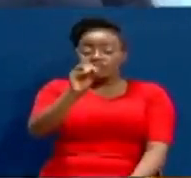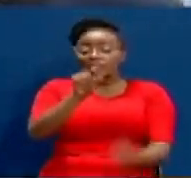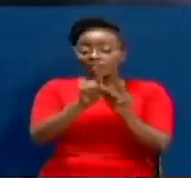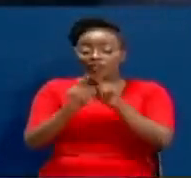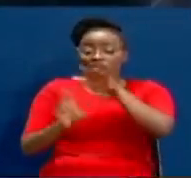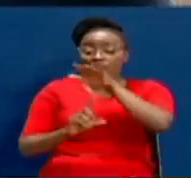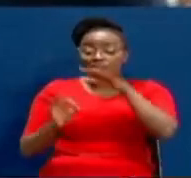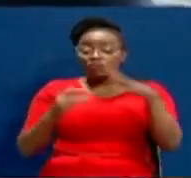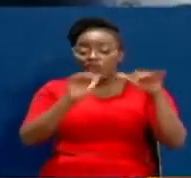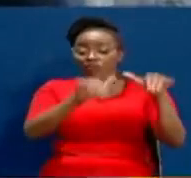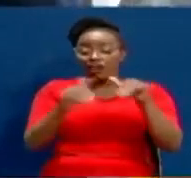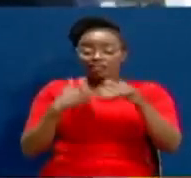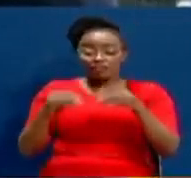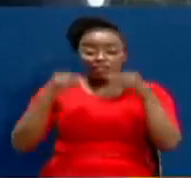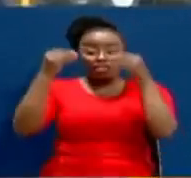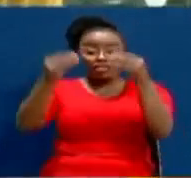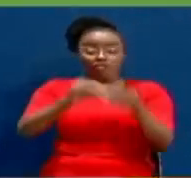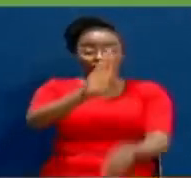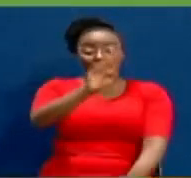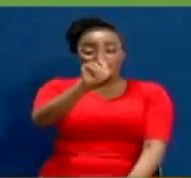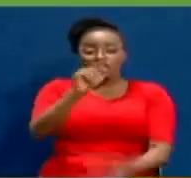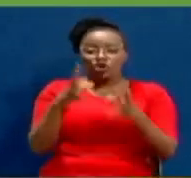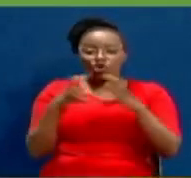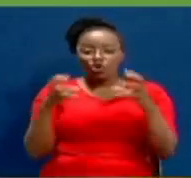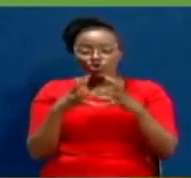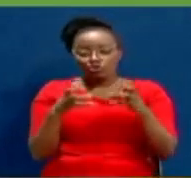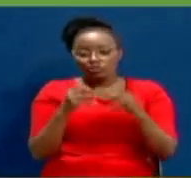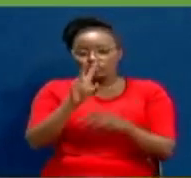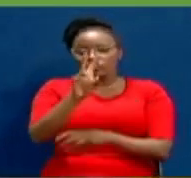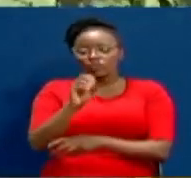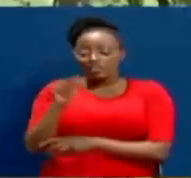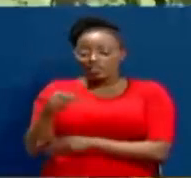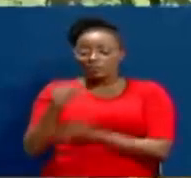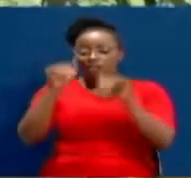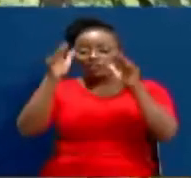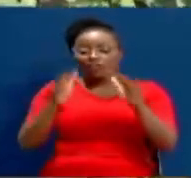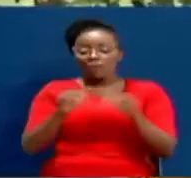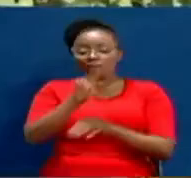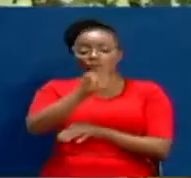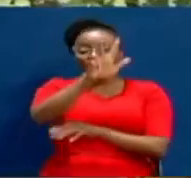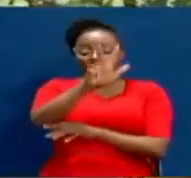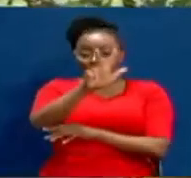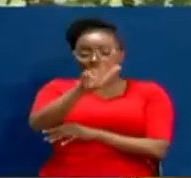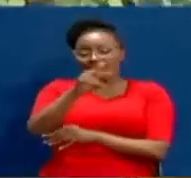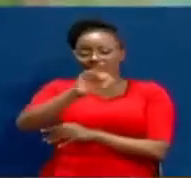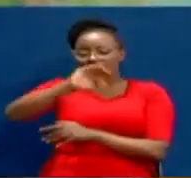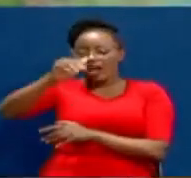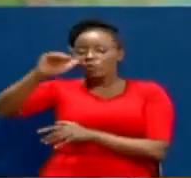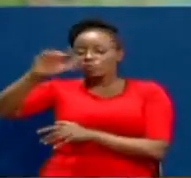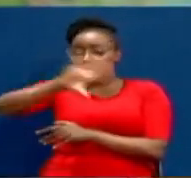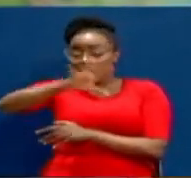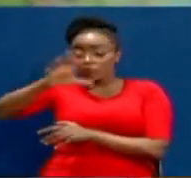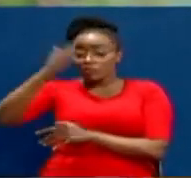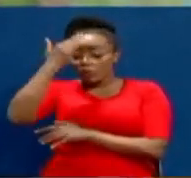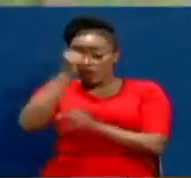the Ministry of Agriculture is now distributing BT cotton seeds to some 20,000 farmers in 23 arid and semi-arid counties